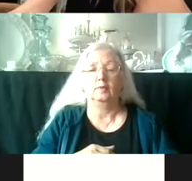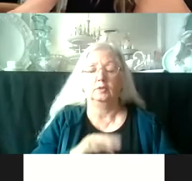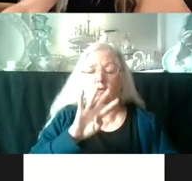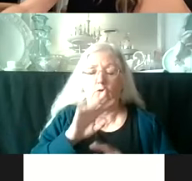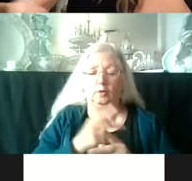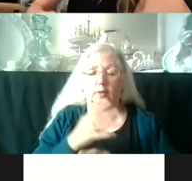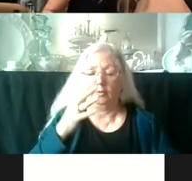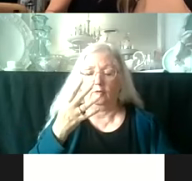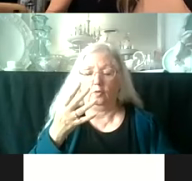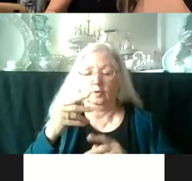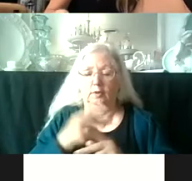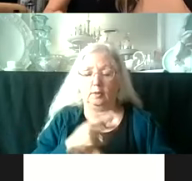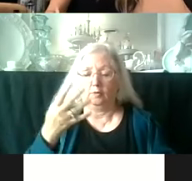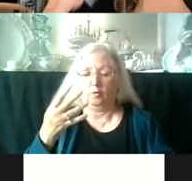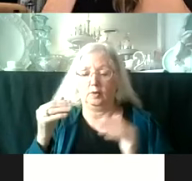4. And what does that equal?